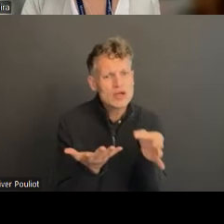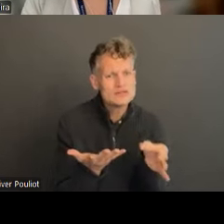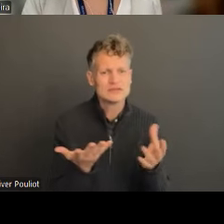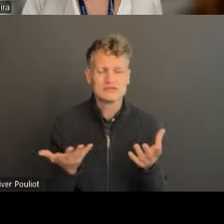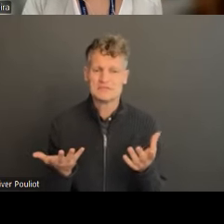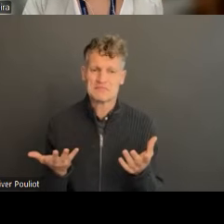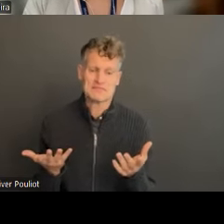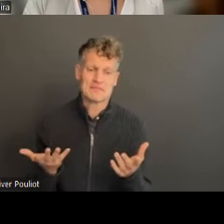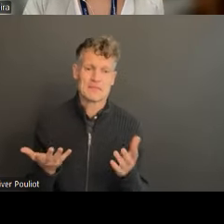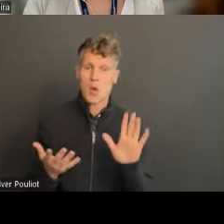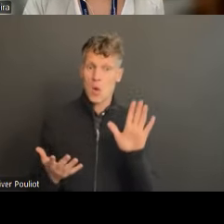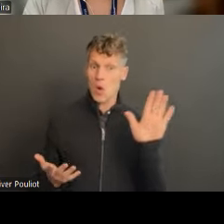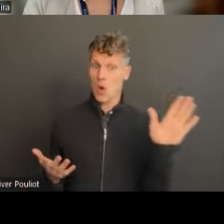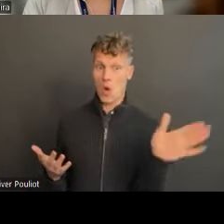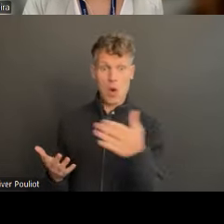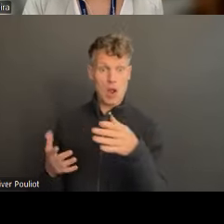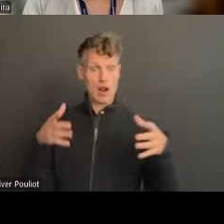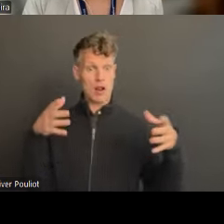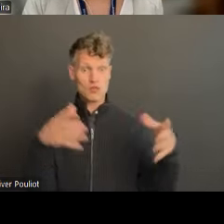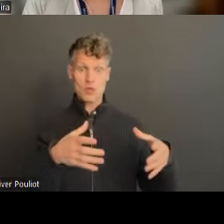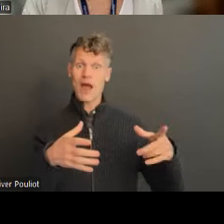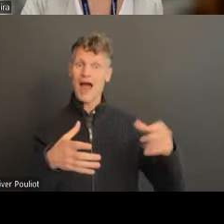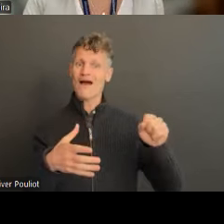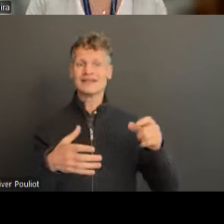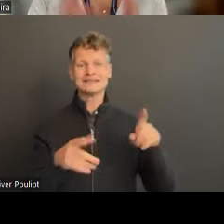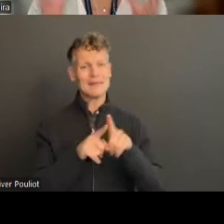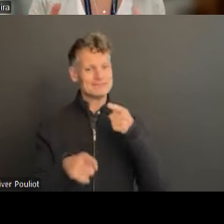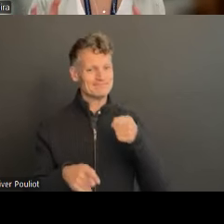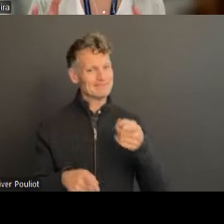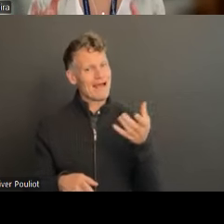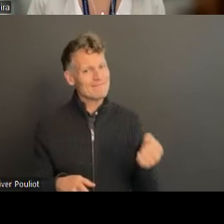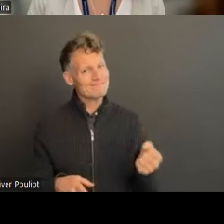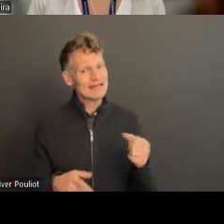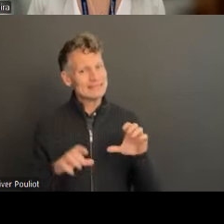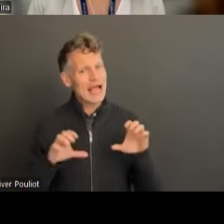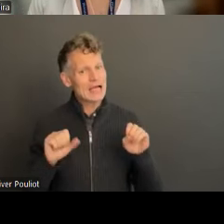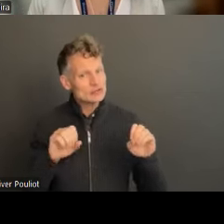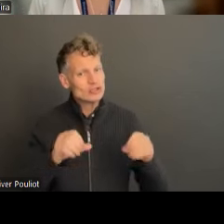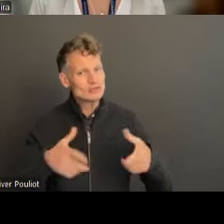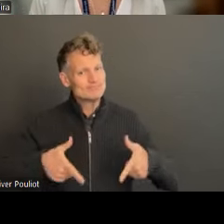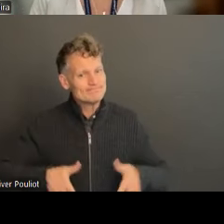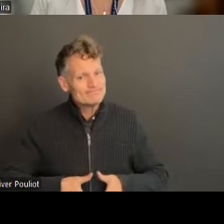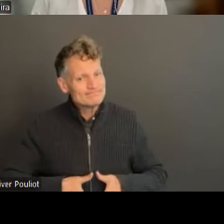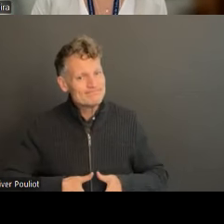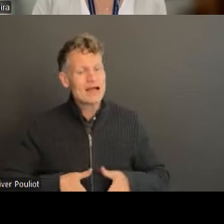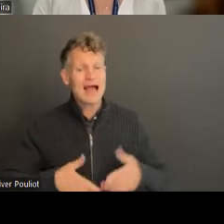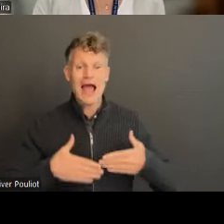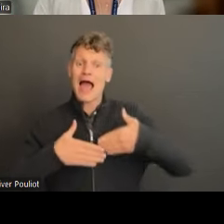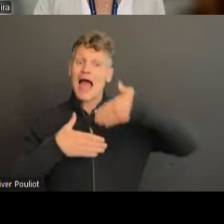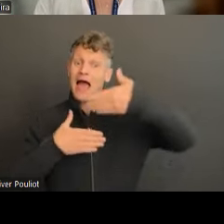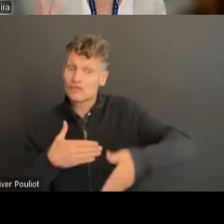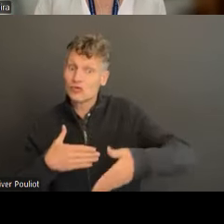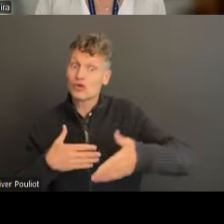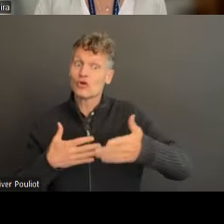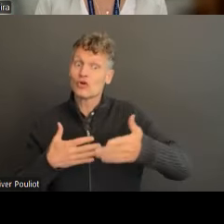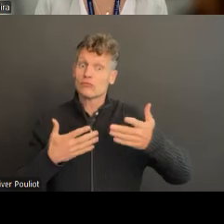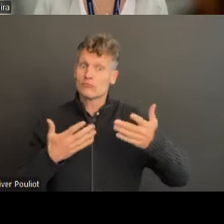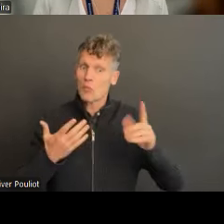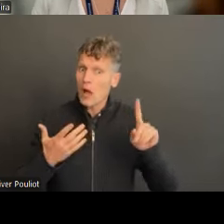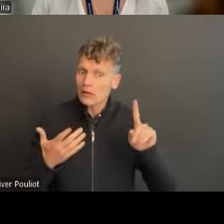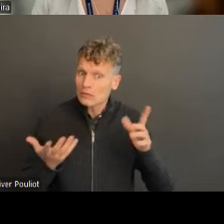a cervical cancer diagnosis go to the control activities after their treatment. When